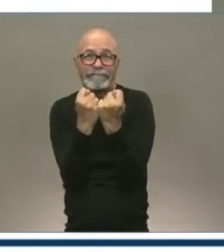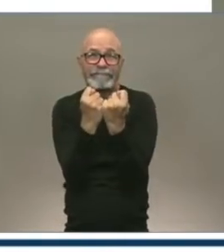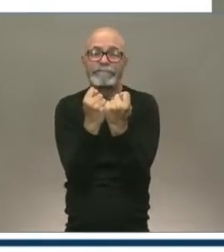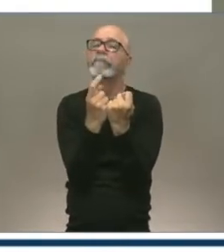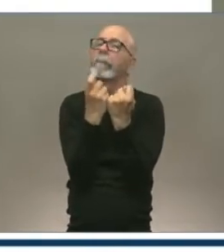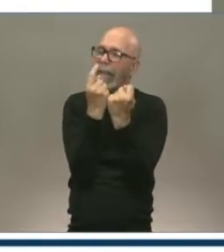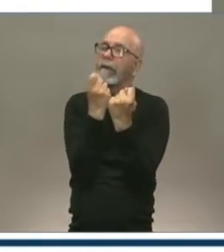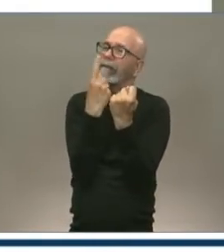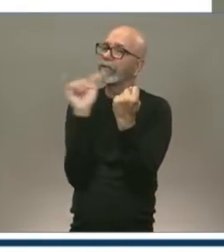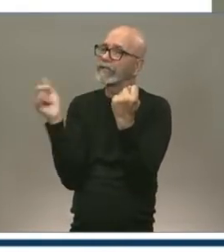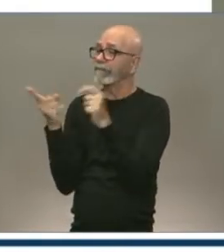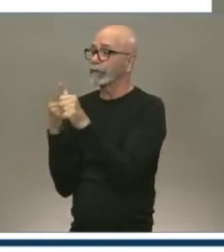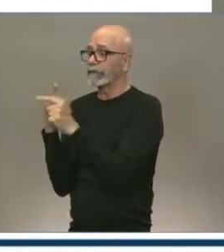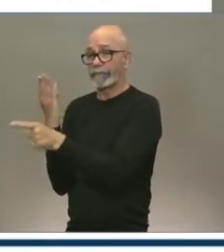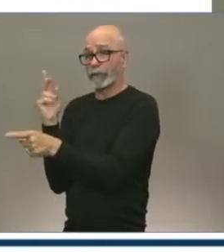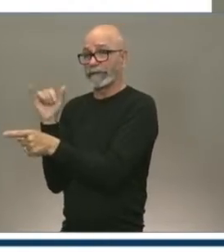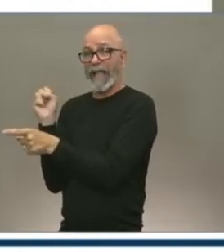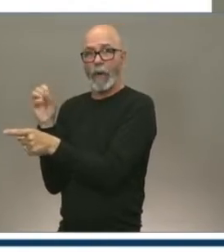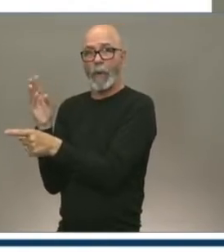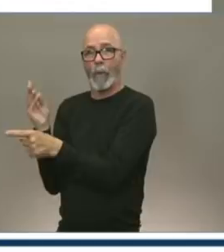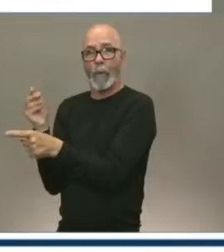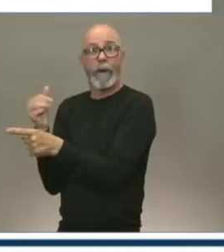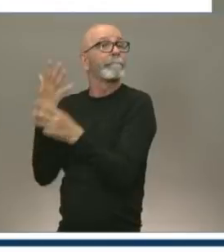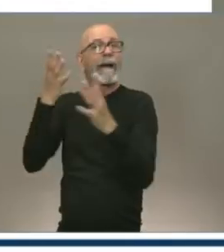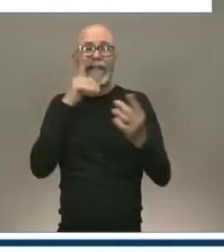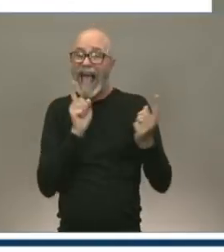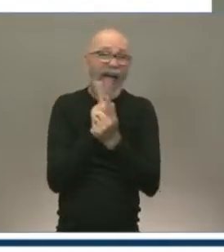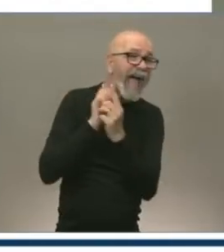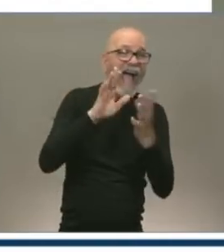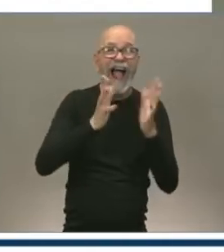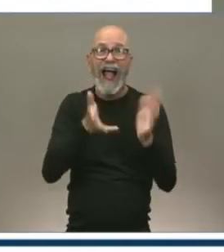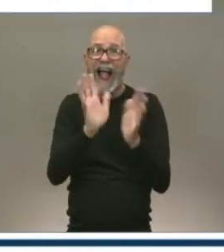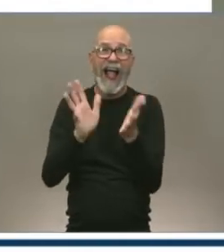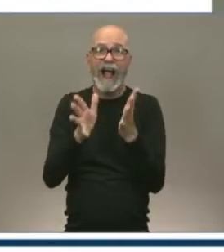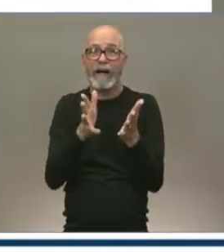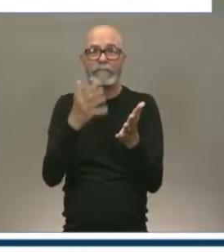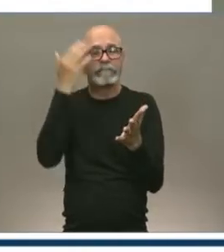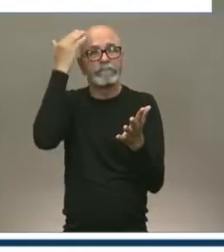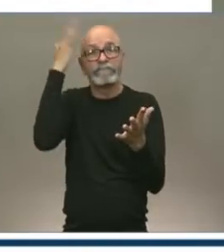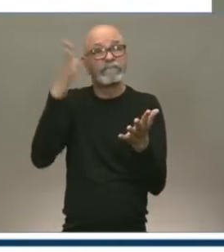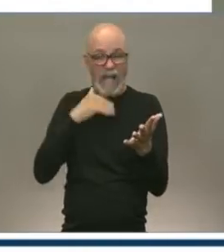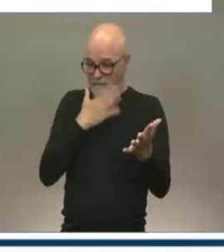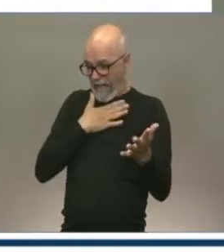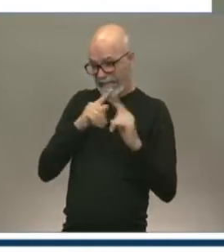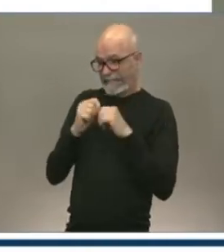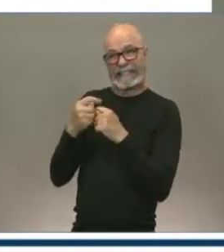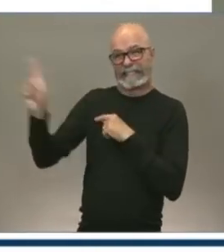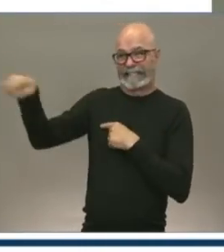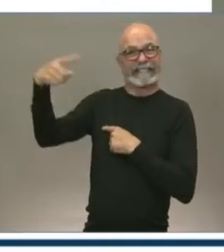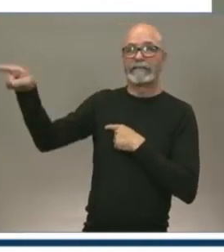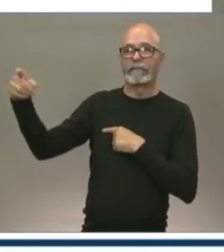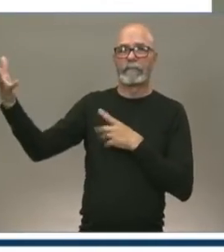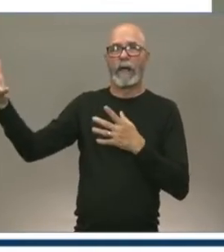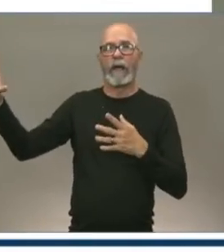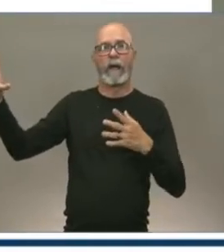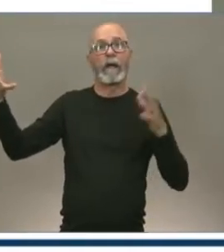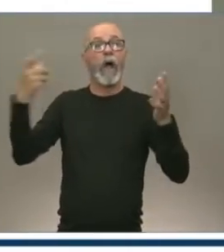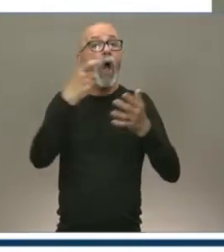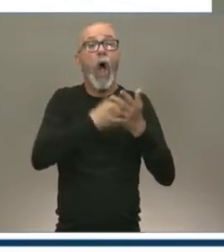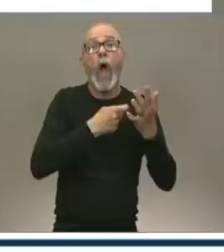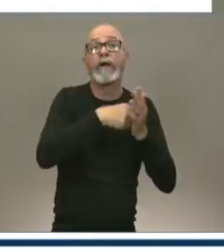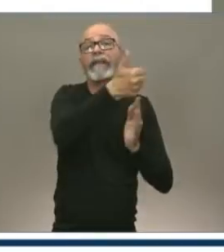have no exposure to anybody outside of their team, even when they're able to go to the rink for that first 14